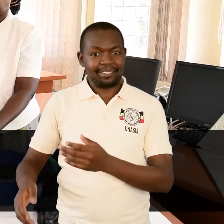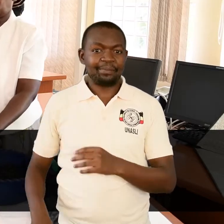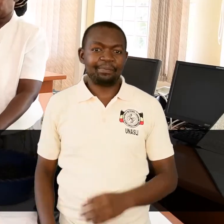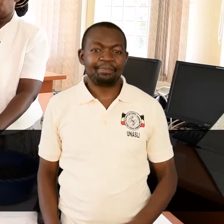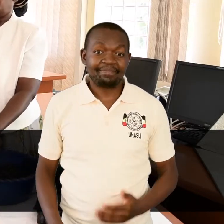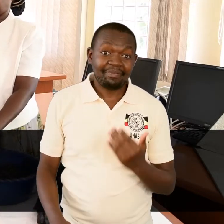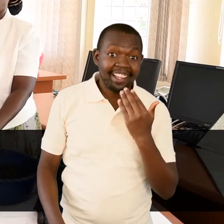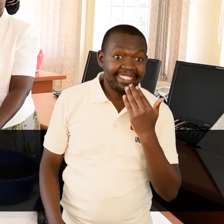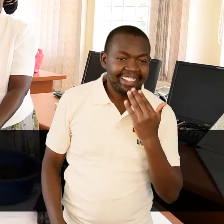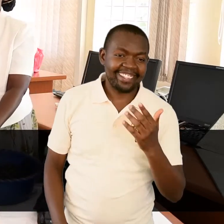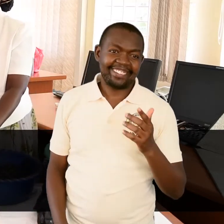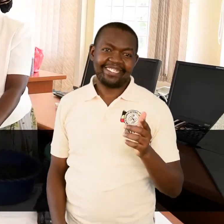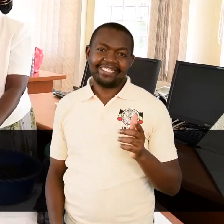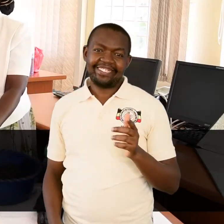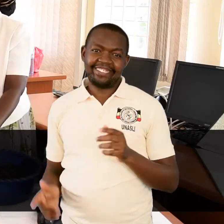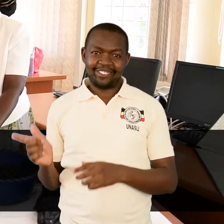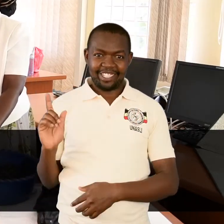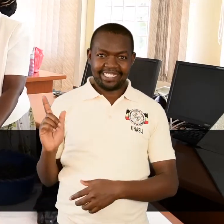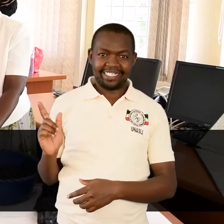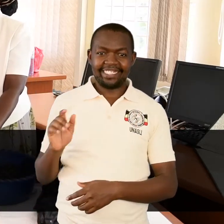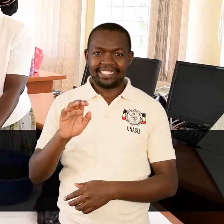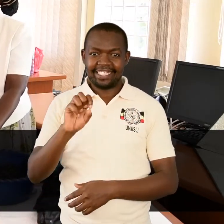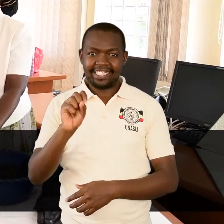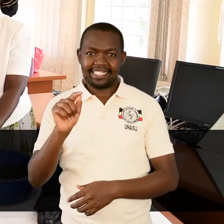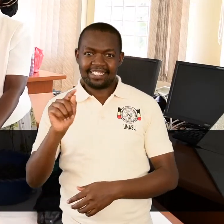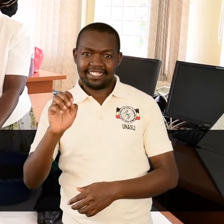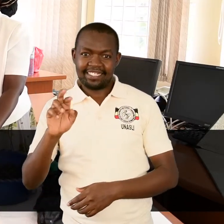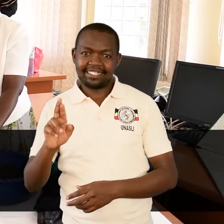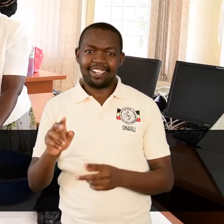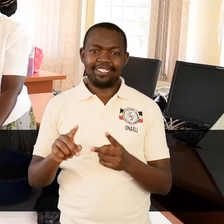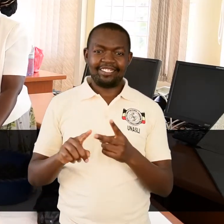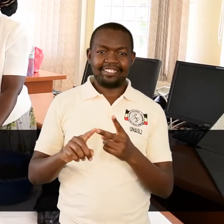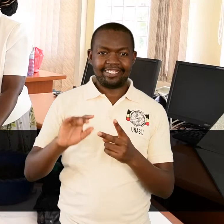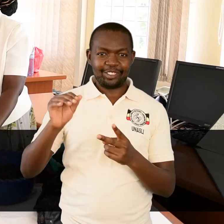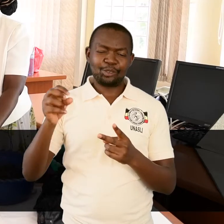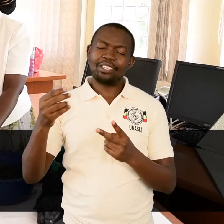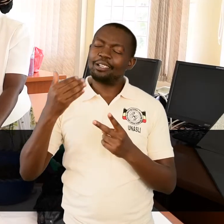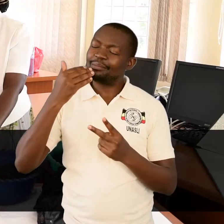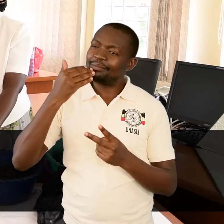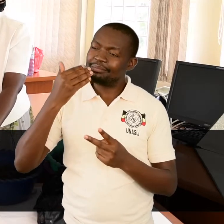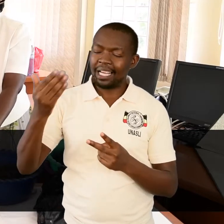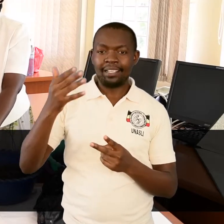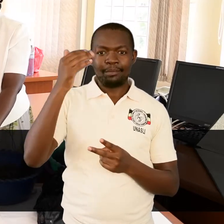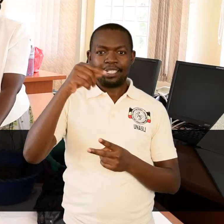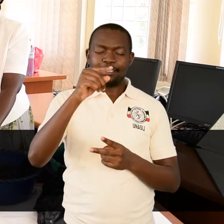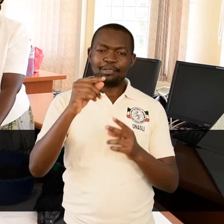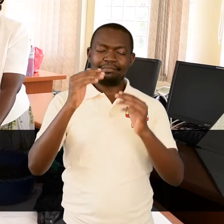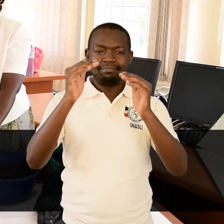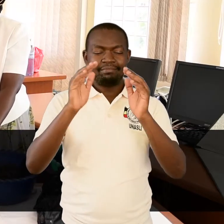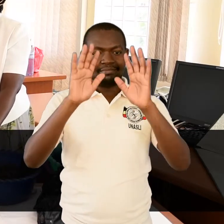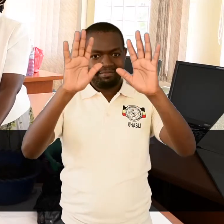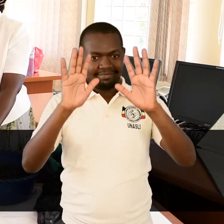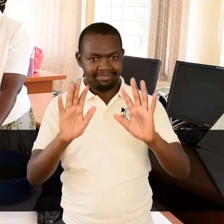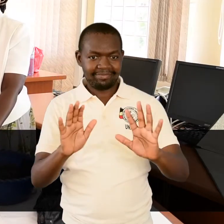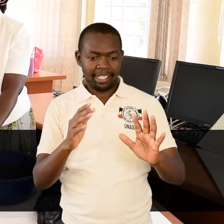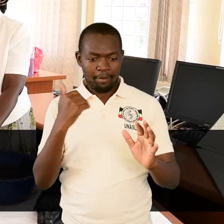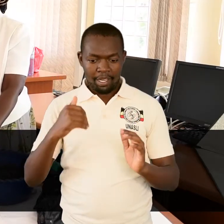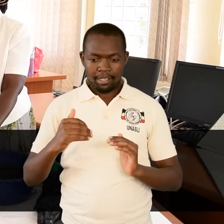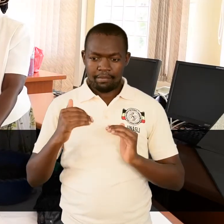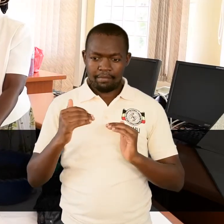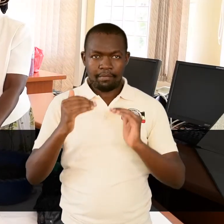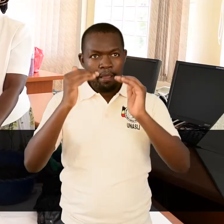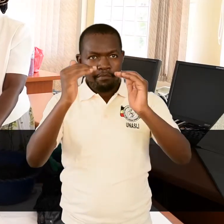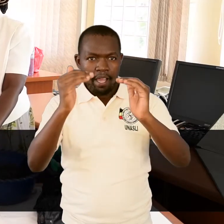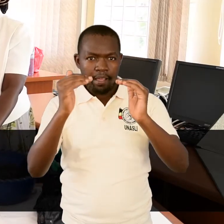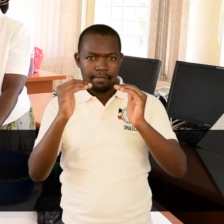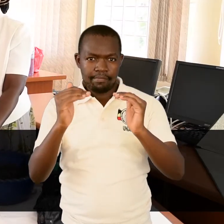Thank you, colleagues. Esther and John, you've done a great job taking us through the